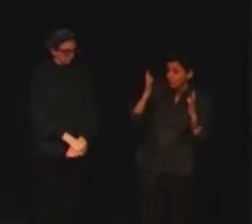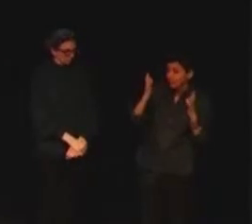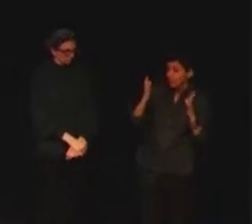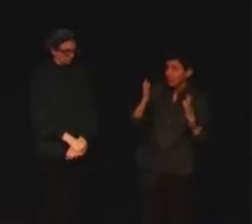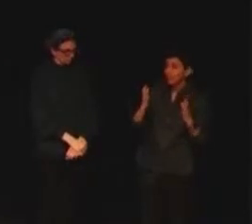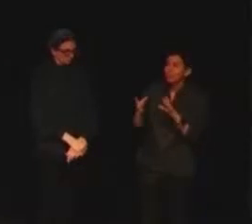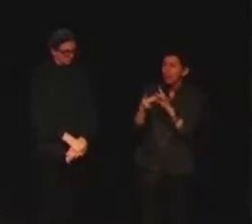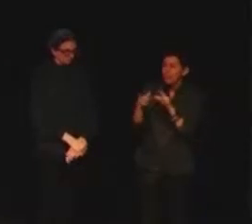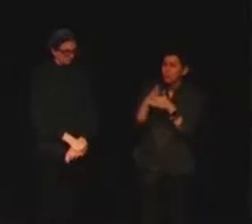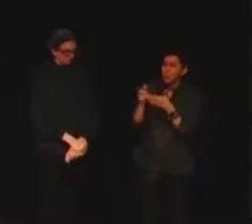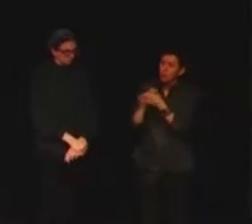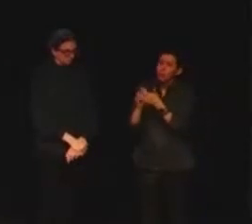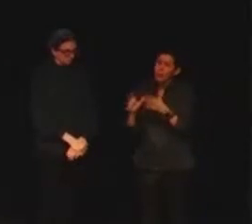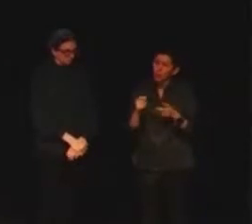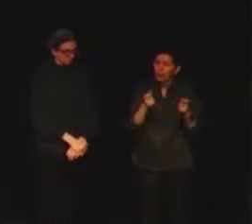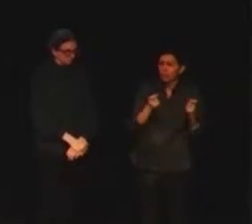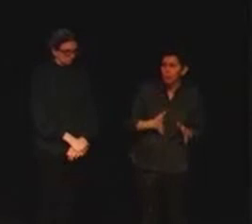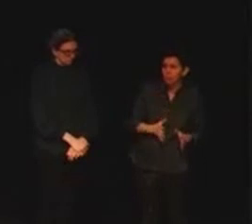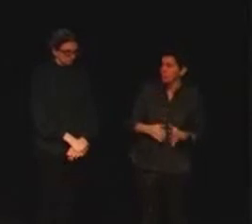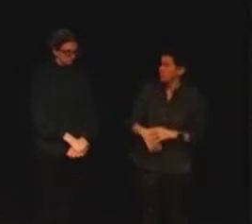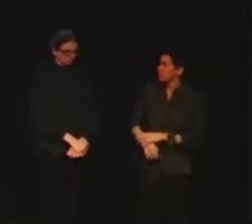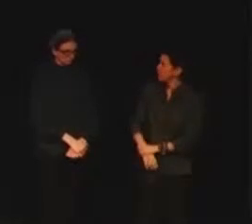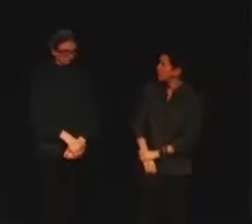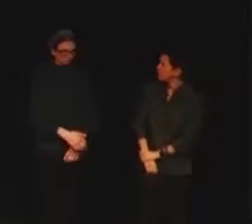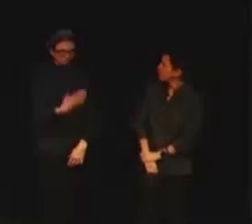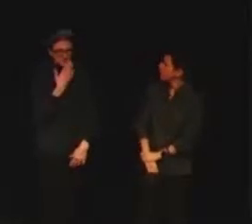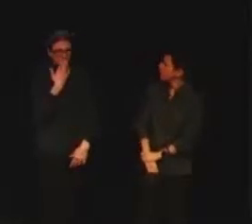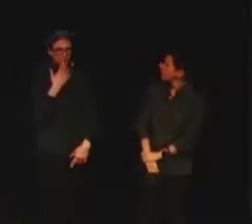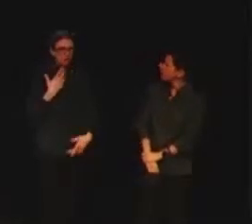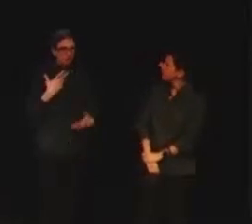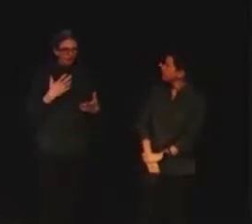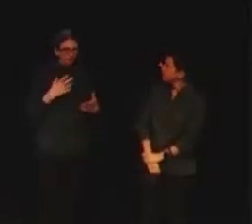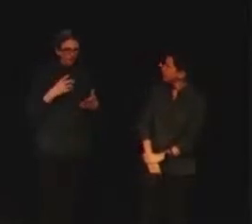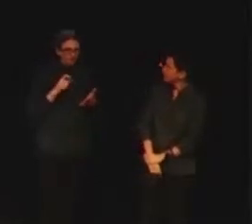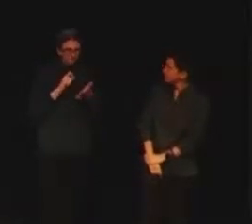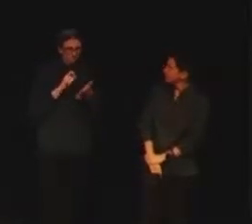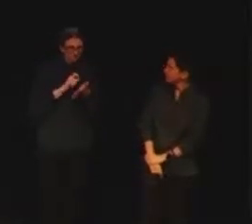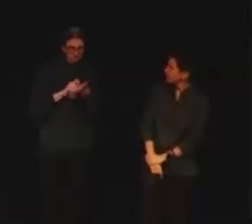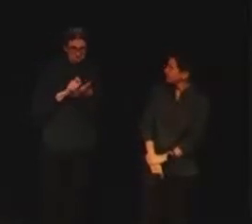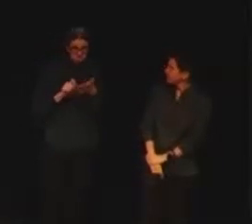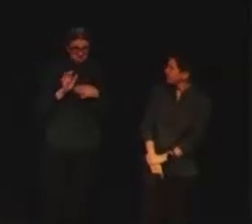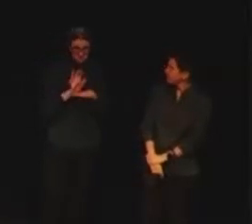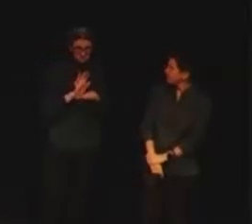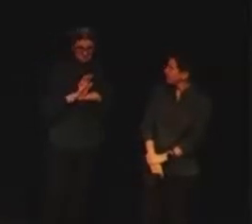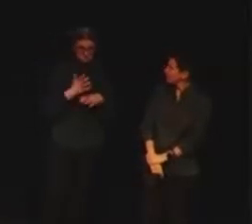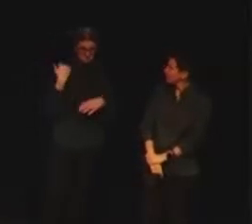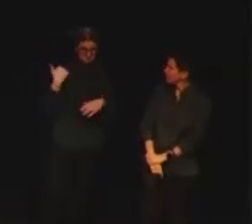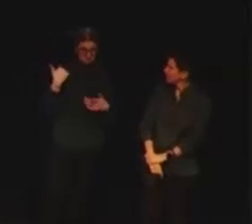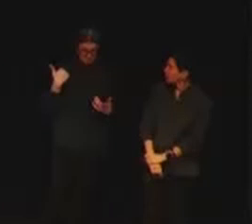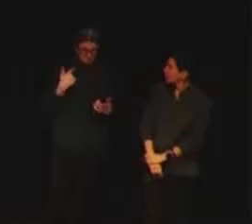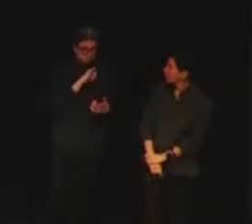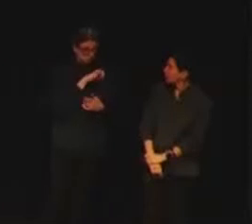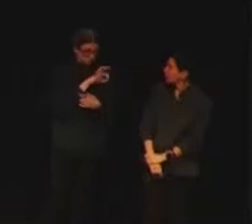question. I have never made a film before. So really, Jeff is the film person, or